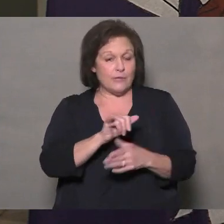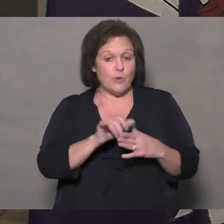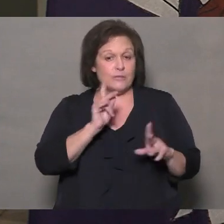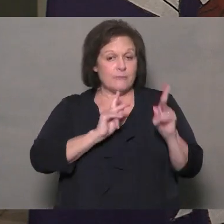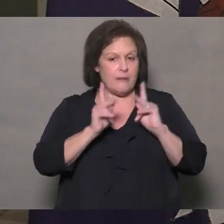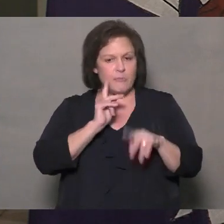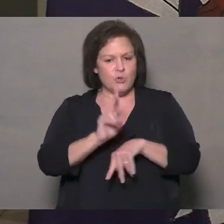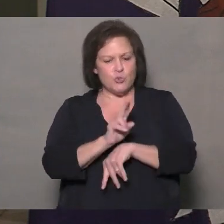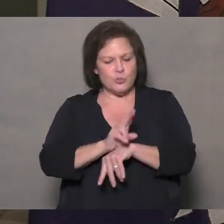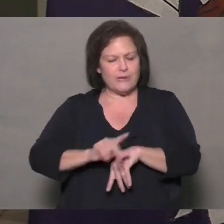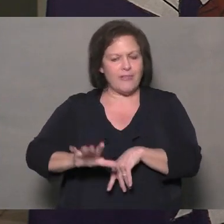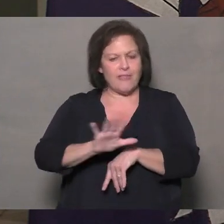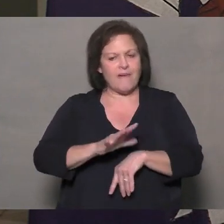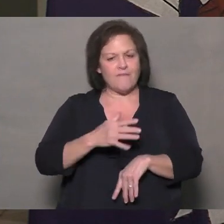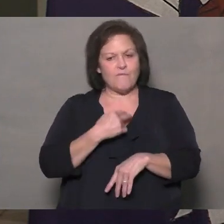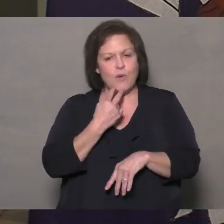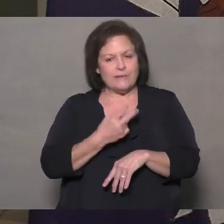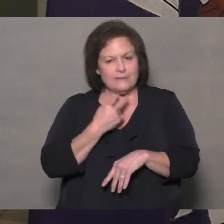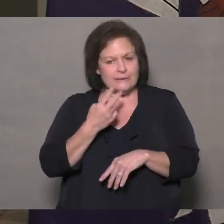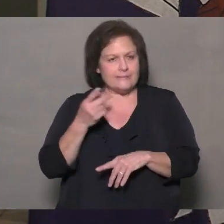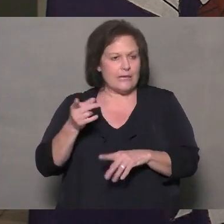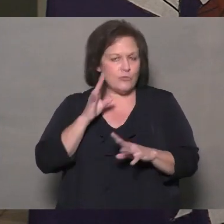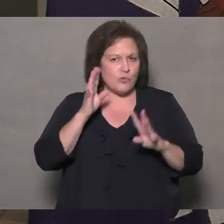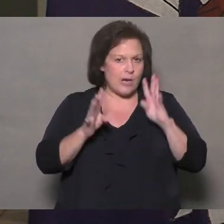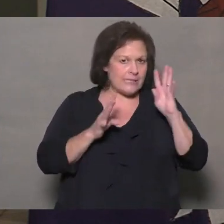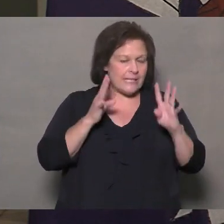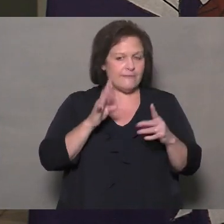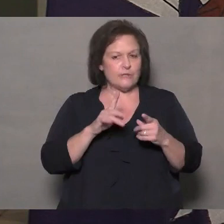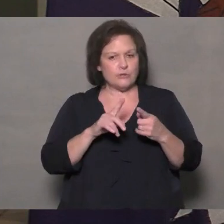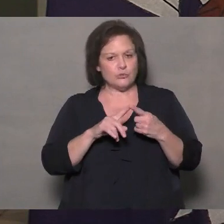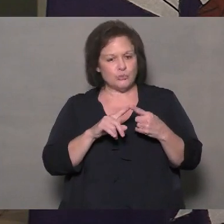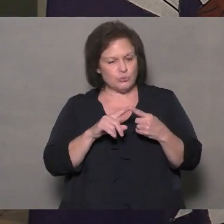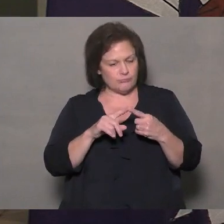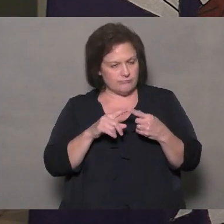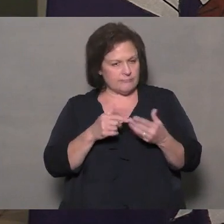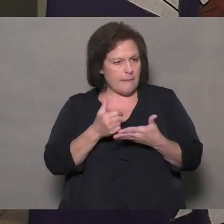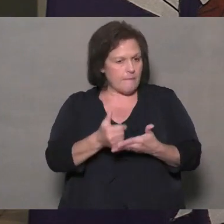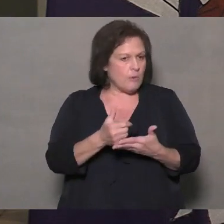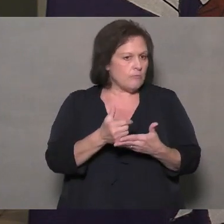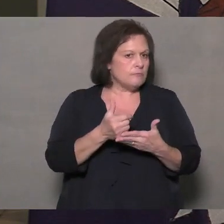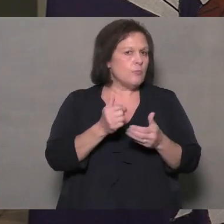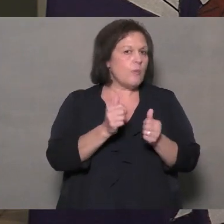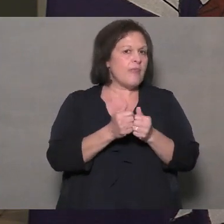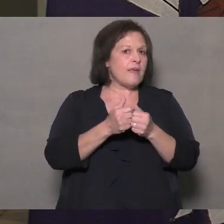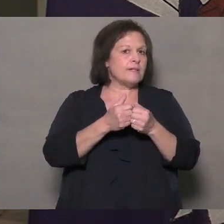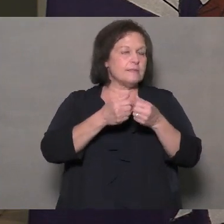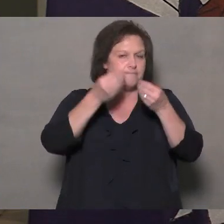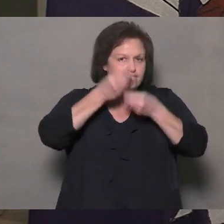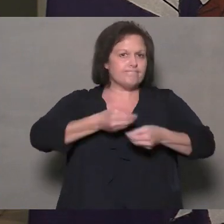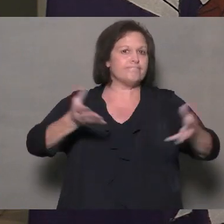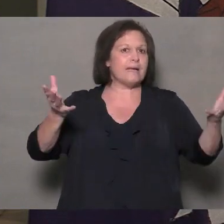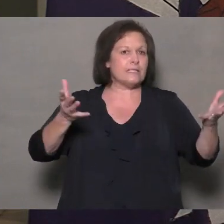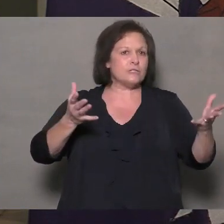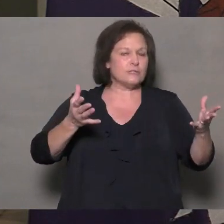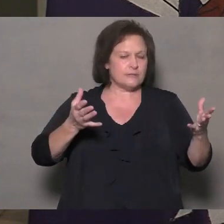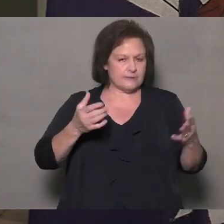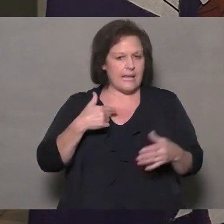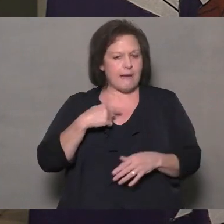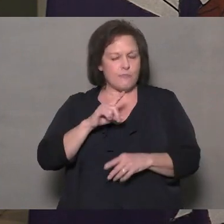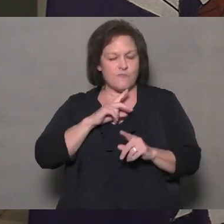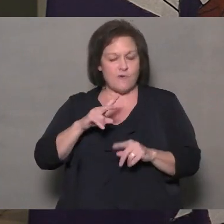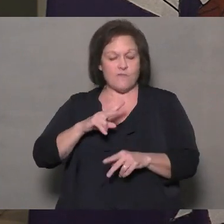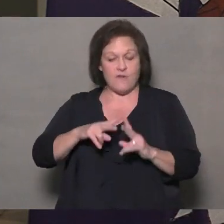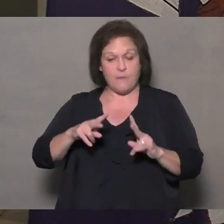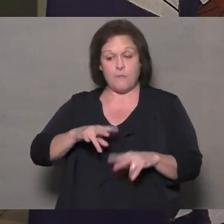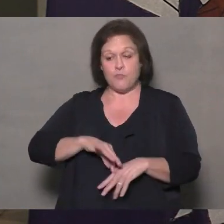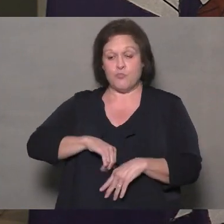are using their voices, their creativity to promote public safety messages, and I could not be more proud.